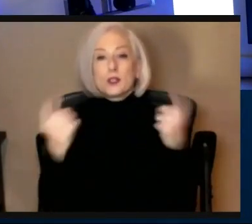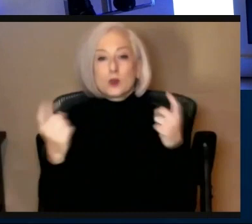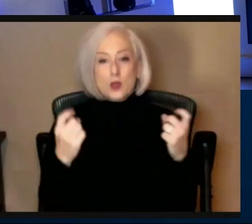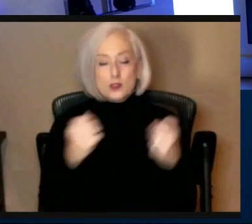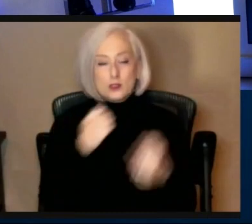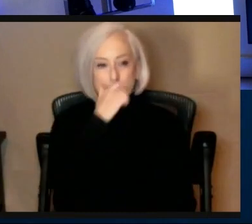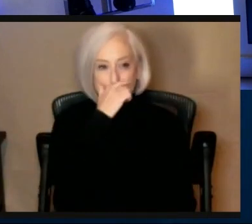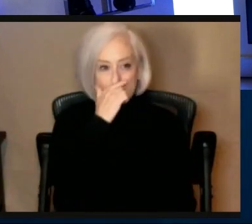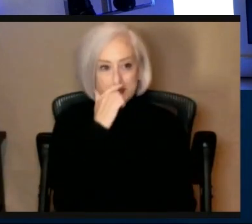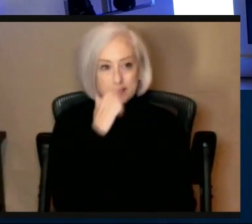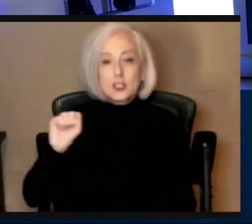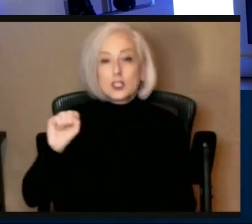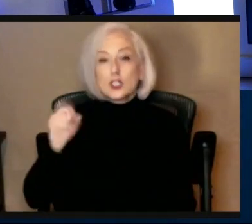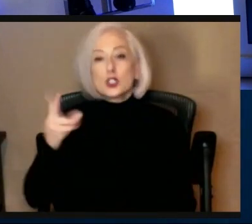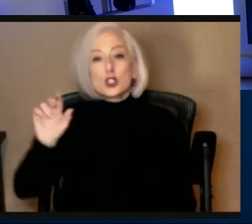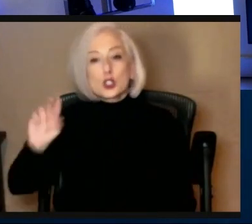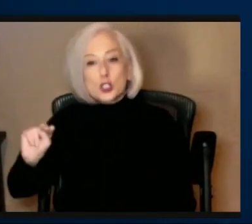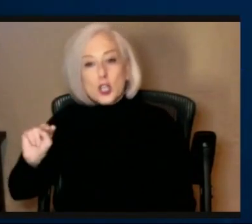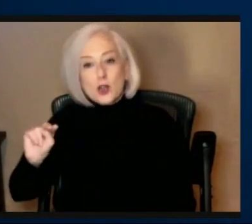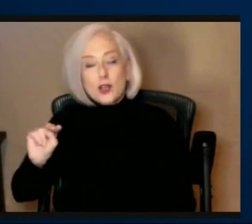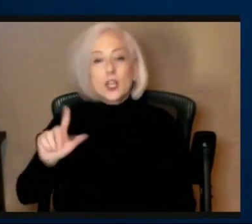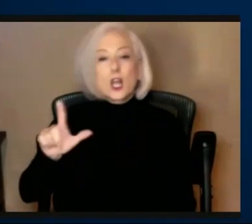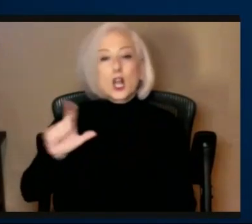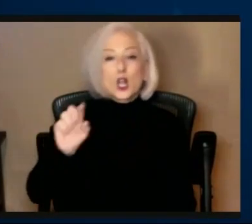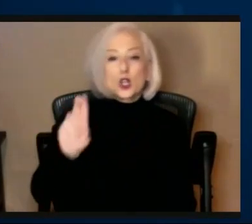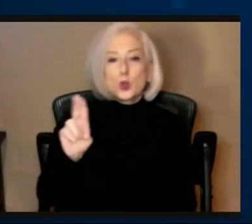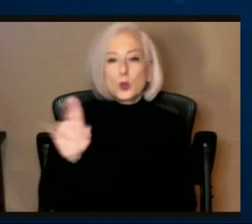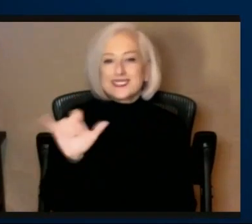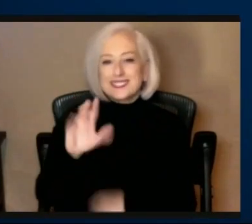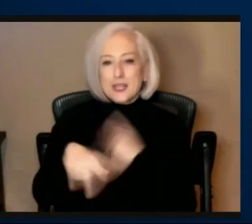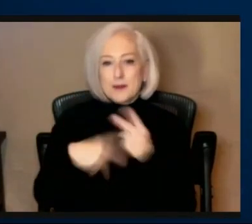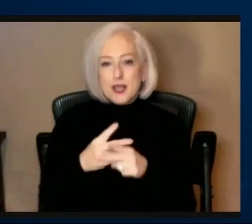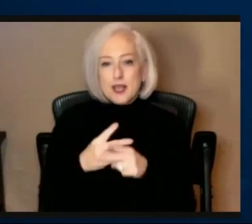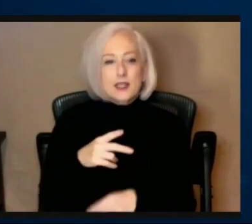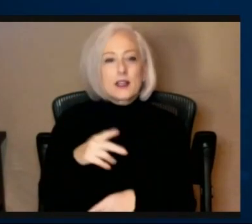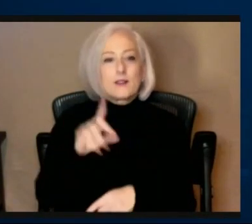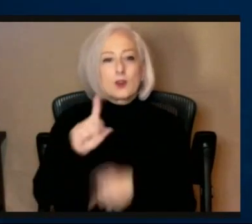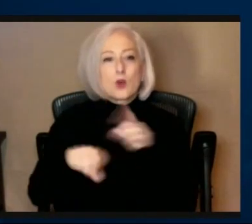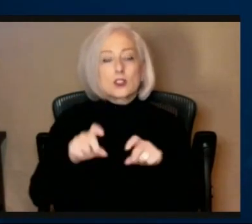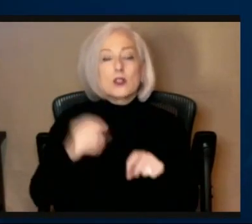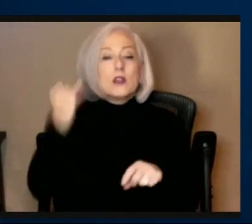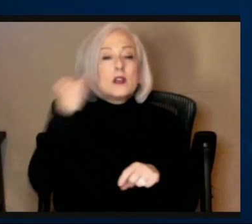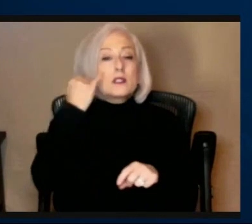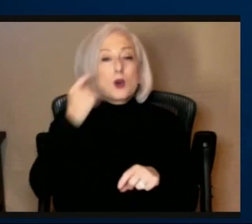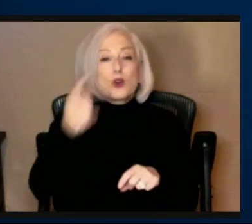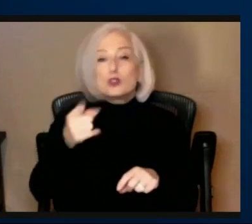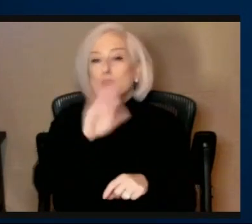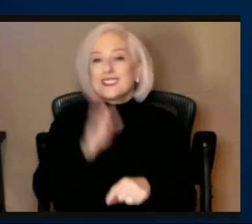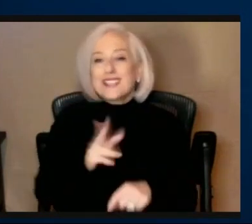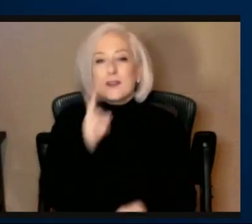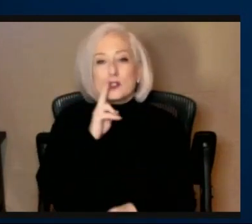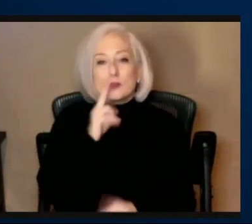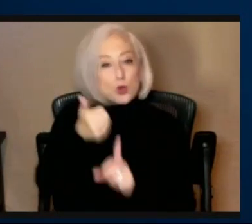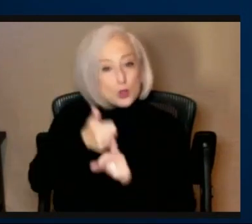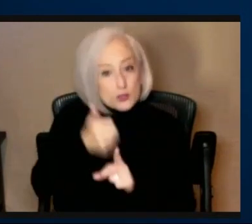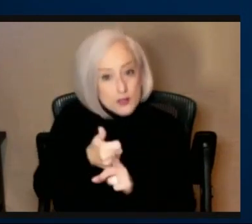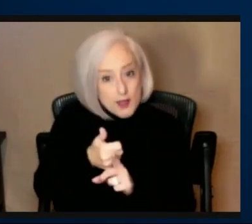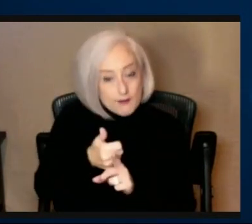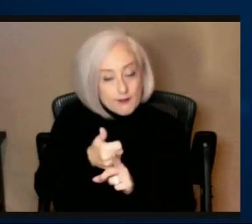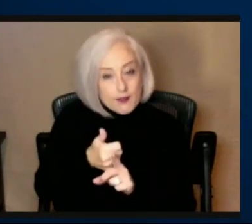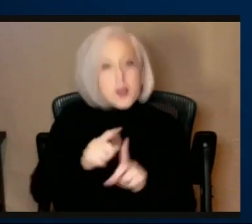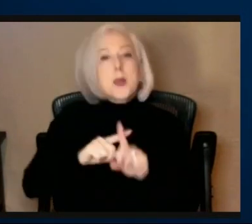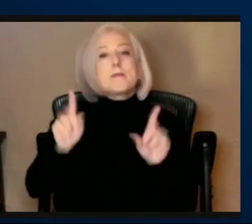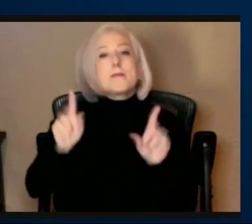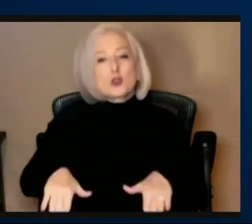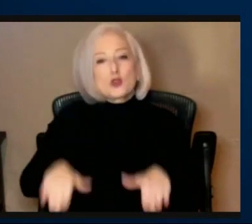and Lou have a very similar question. What if you didn't smoke but were raised around smokers and were exposed to secondhand smoke a lot,